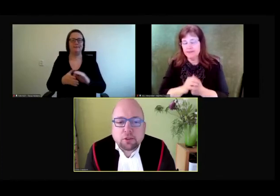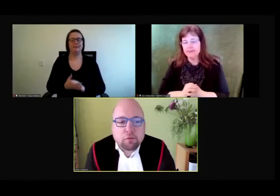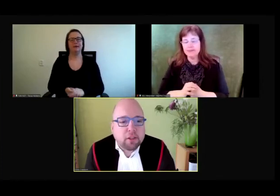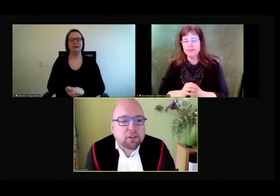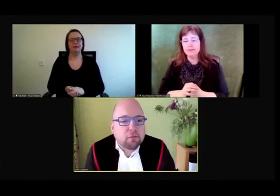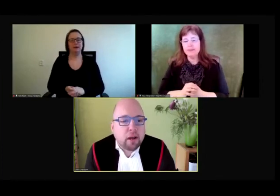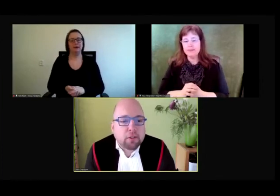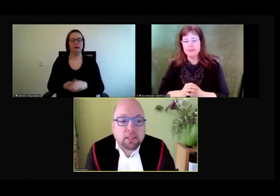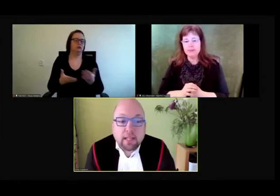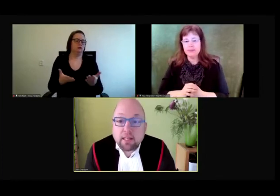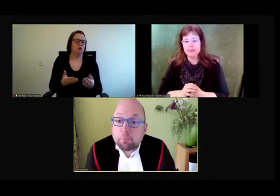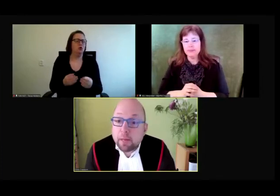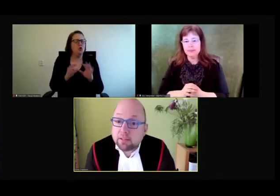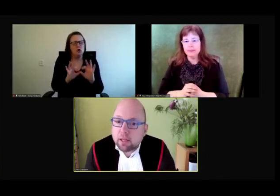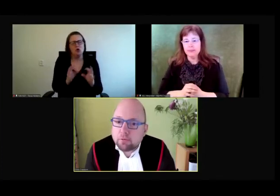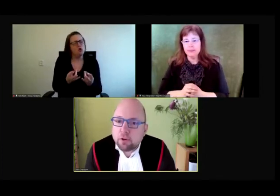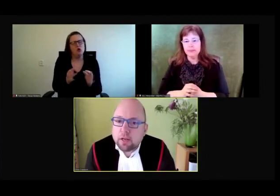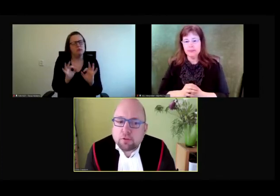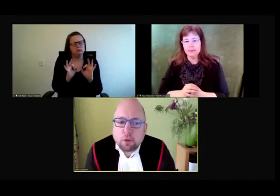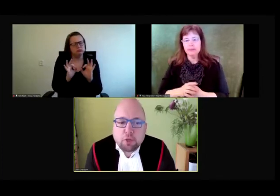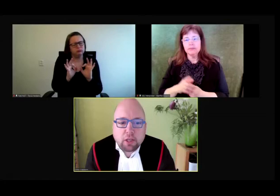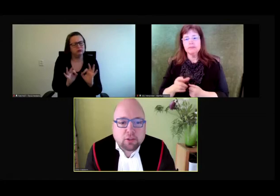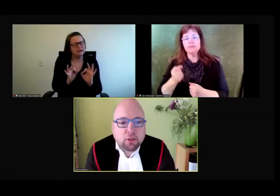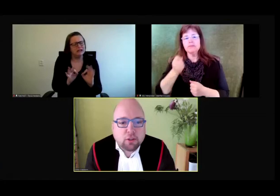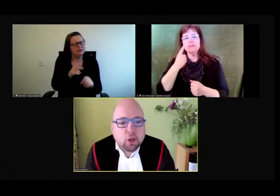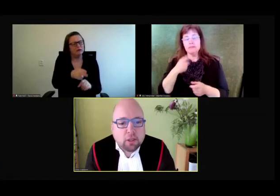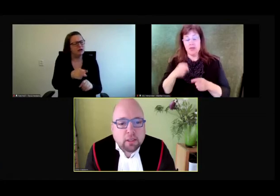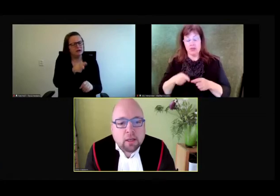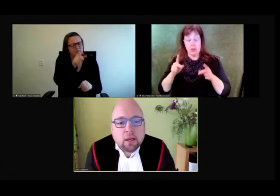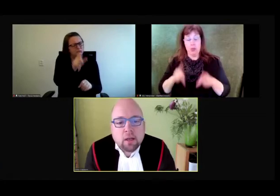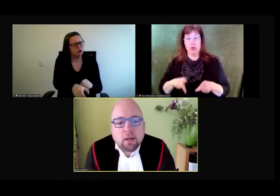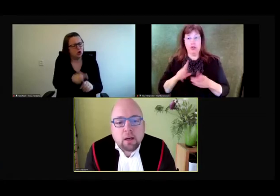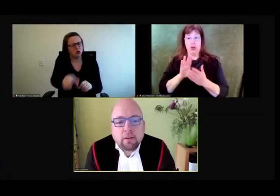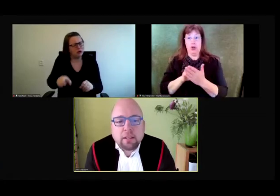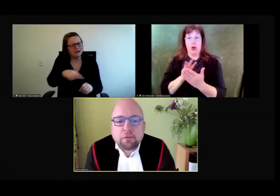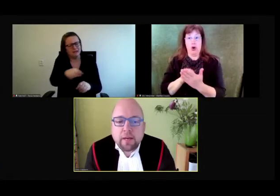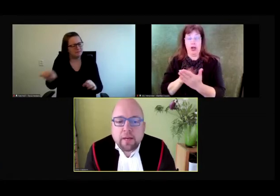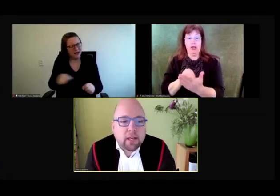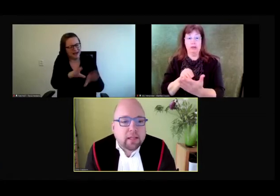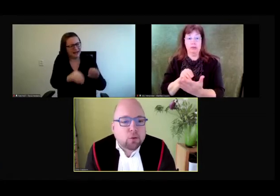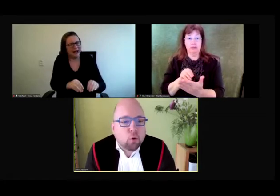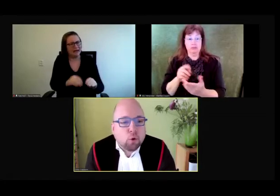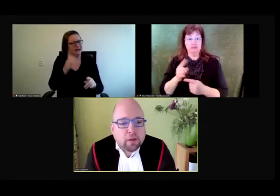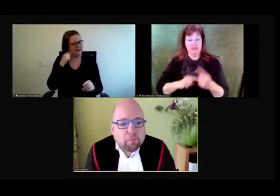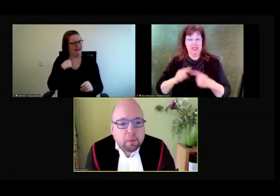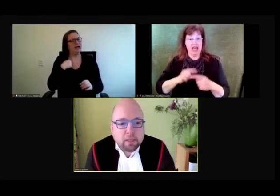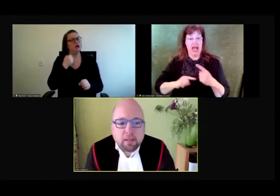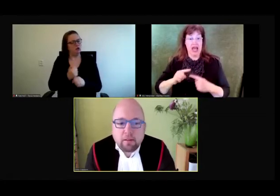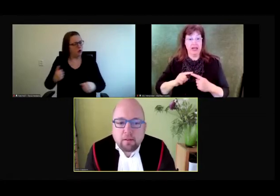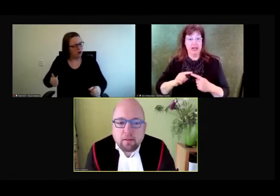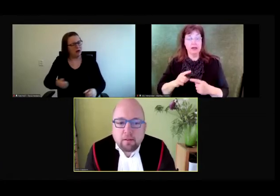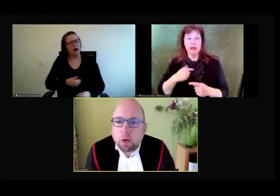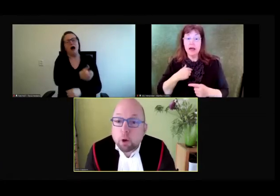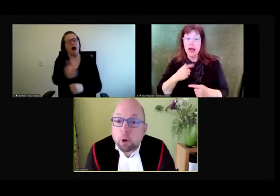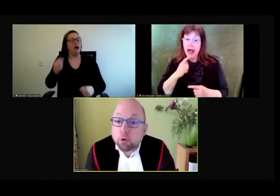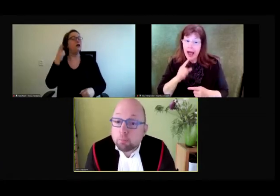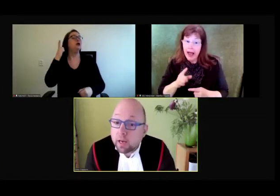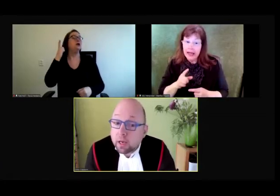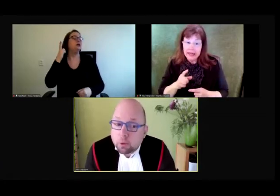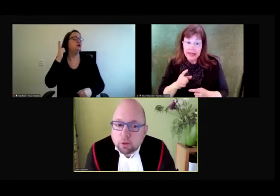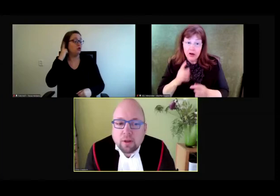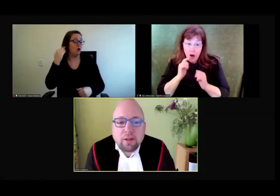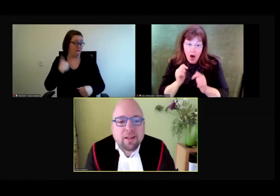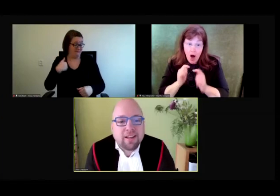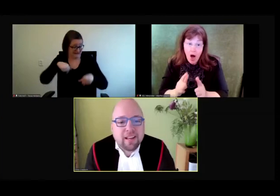Irrespective of the details of this and of how this exactly pans out for the deaf subjects in your study, I think it's fair to say that all deaf people in the Netherlands are